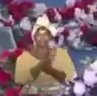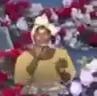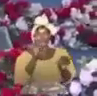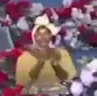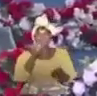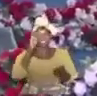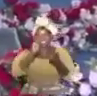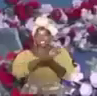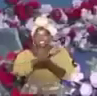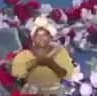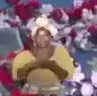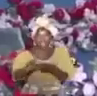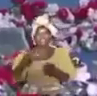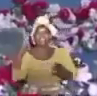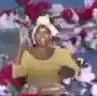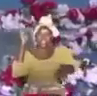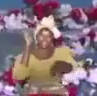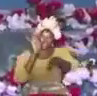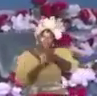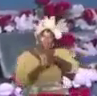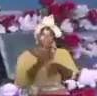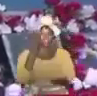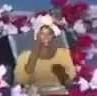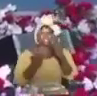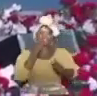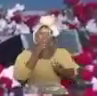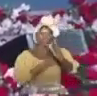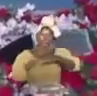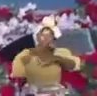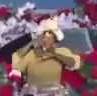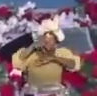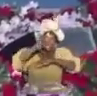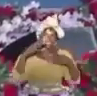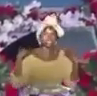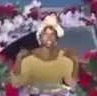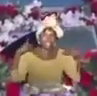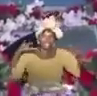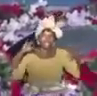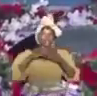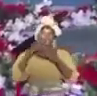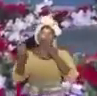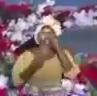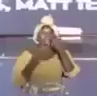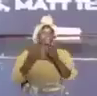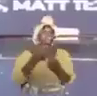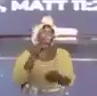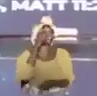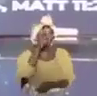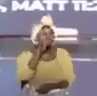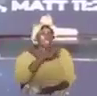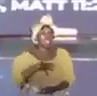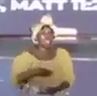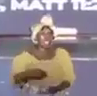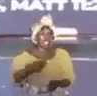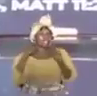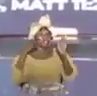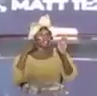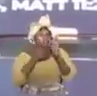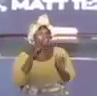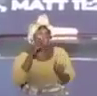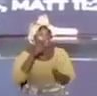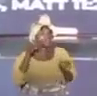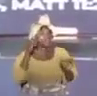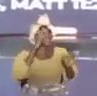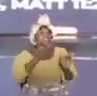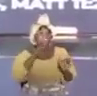encounters. May the Lord send his angels to visit you and grant you secrets for your future in the